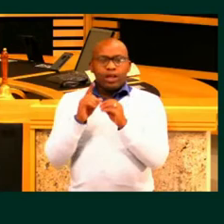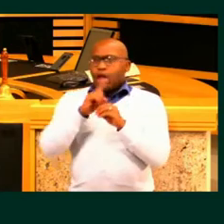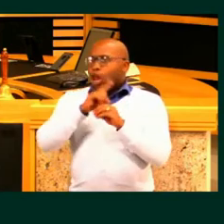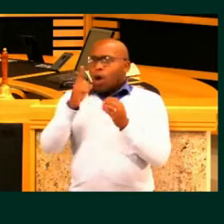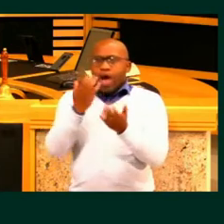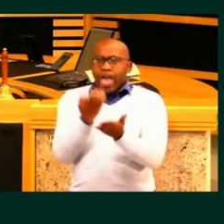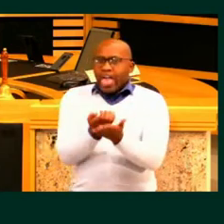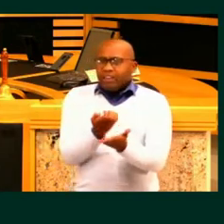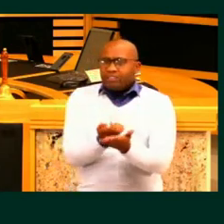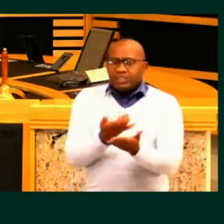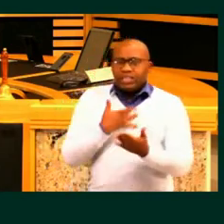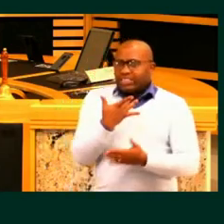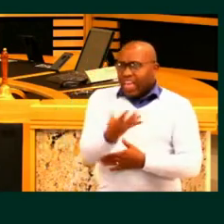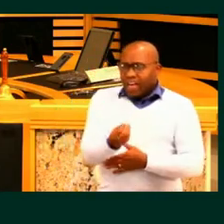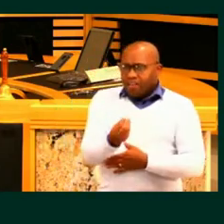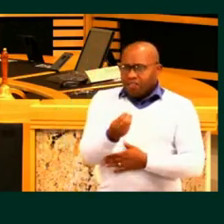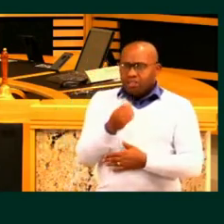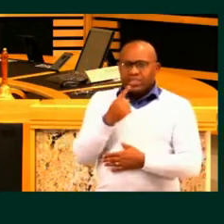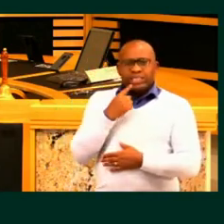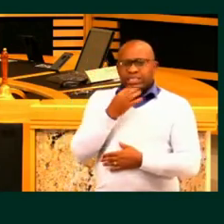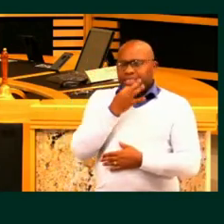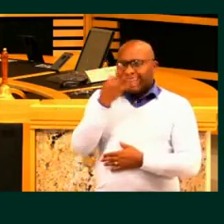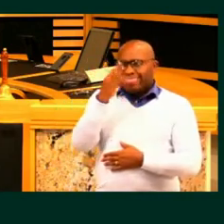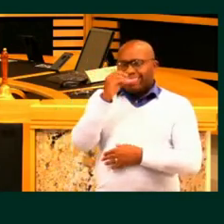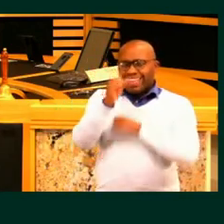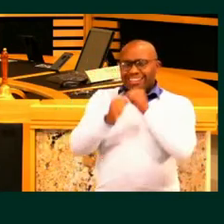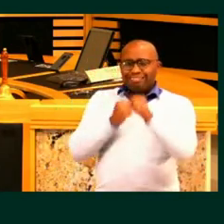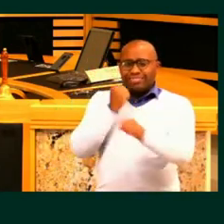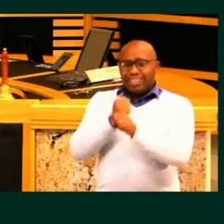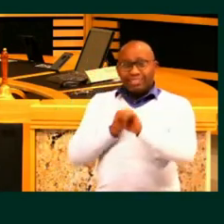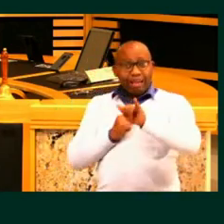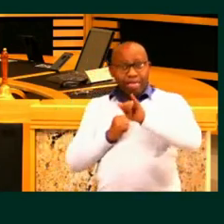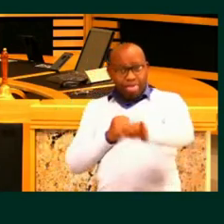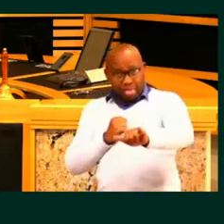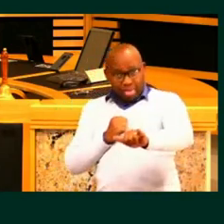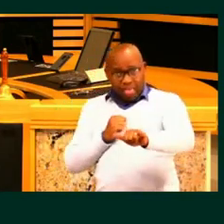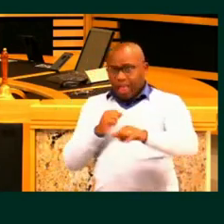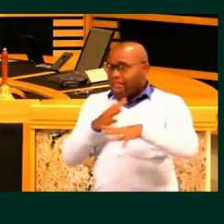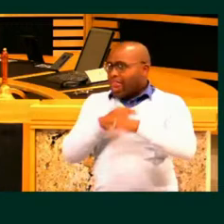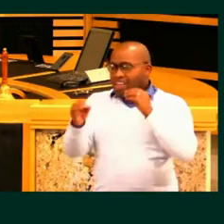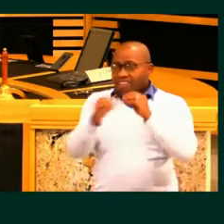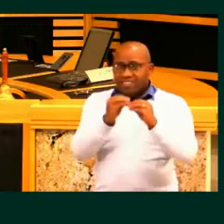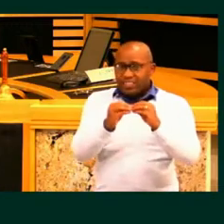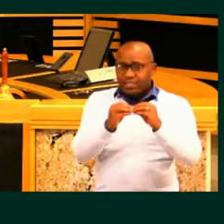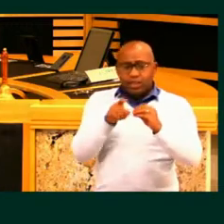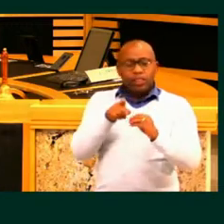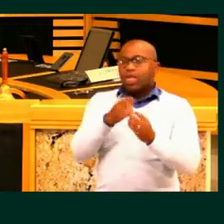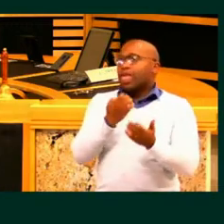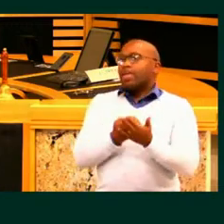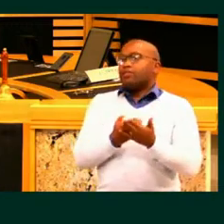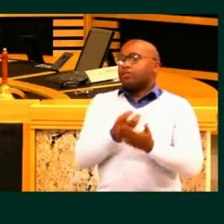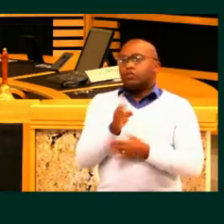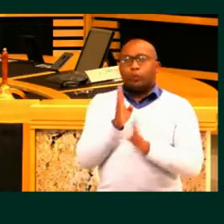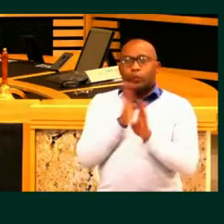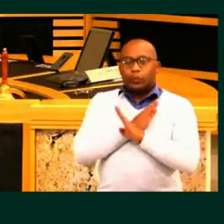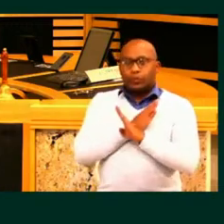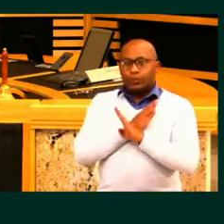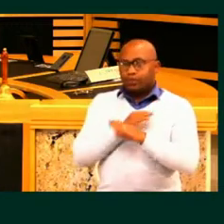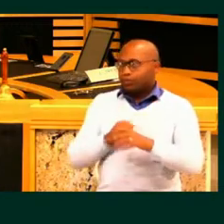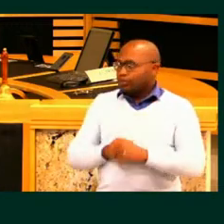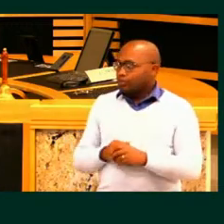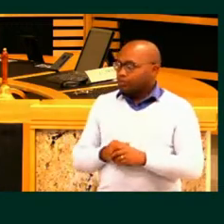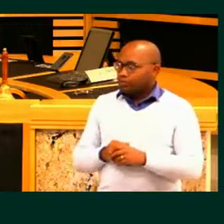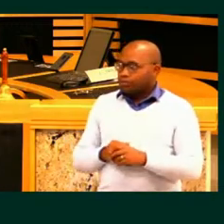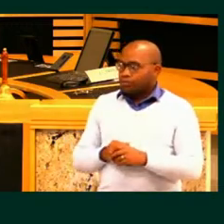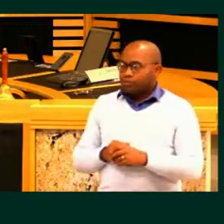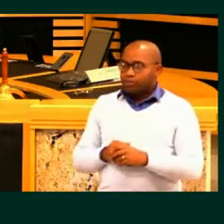direction we have yet to see the one that honorable members are talking about it's something else not to